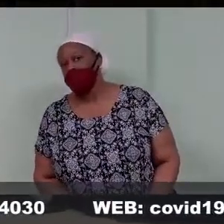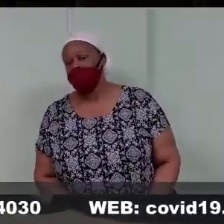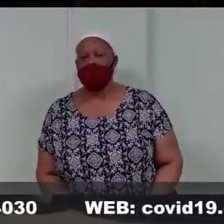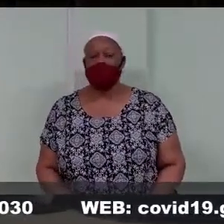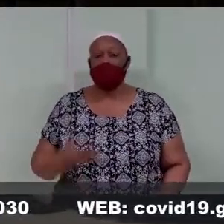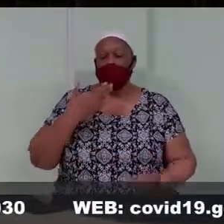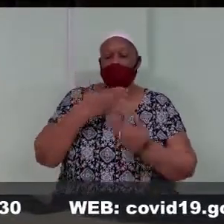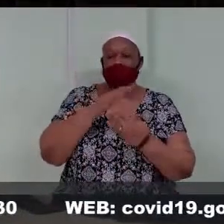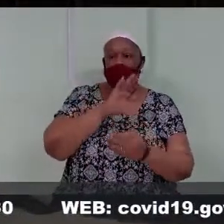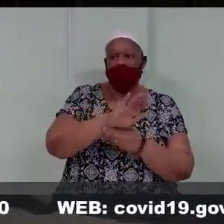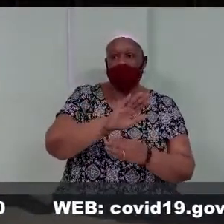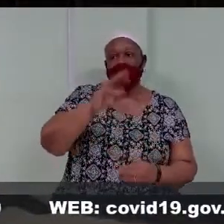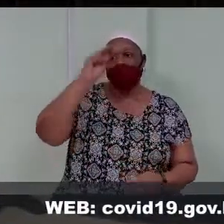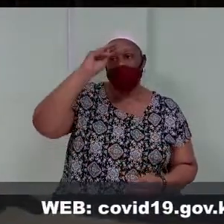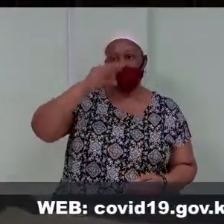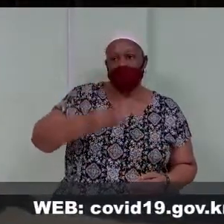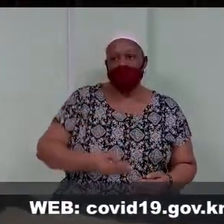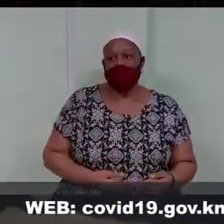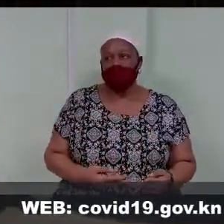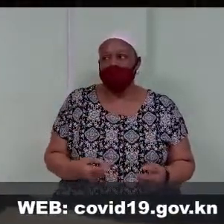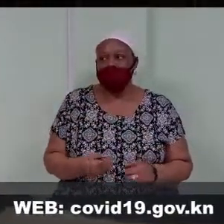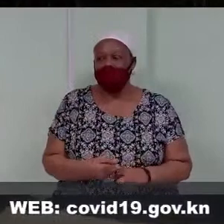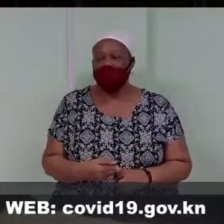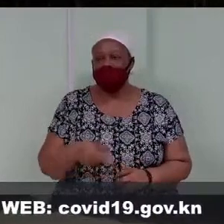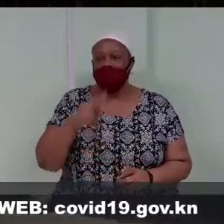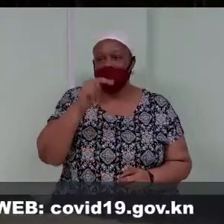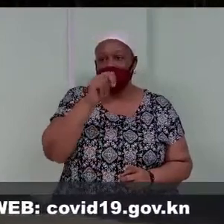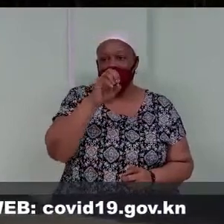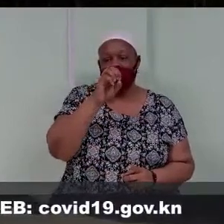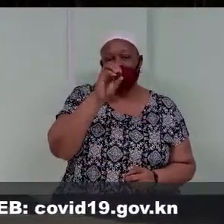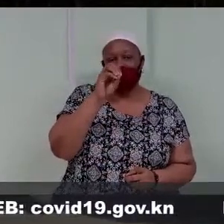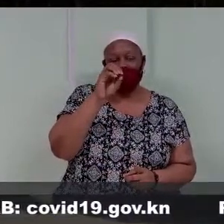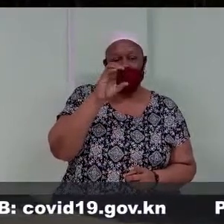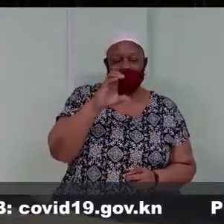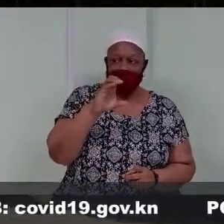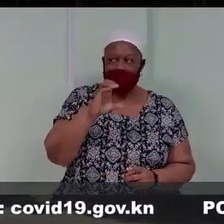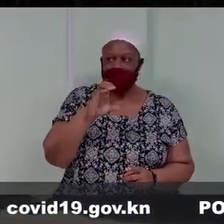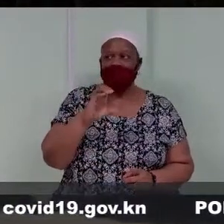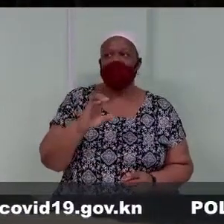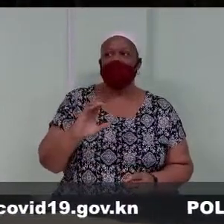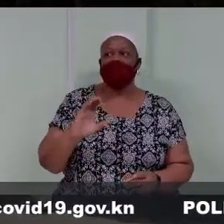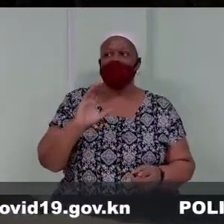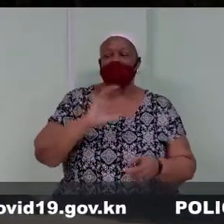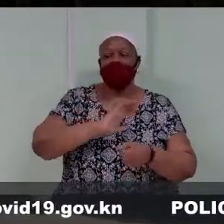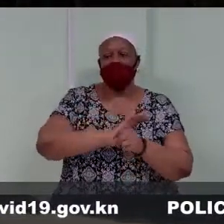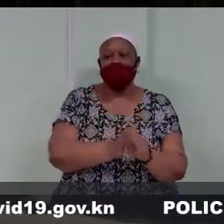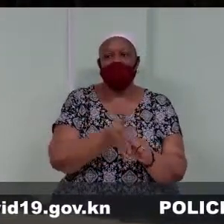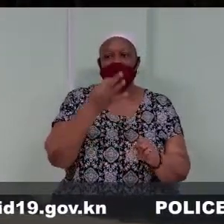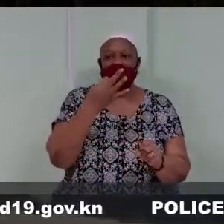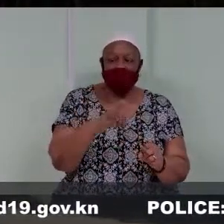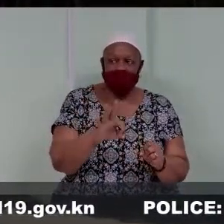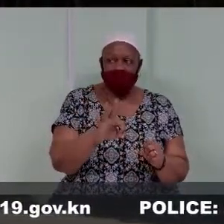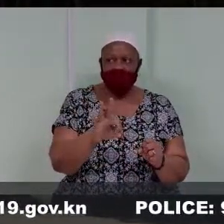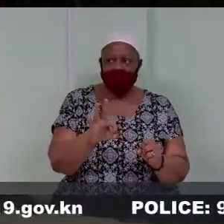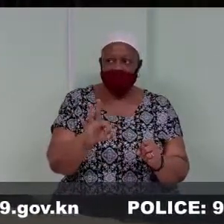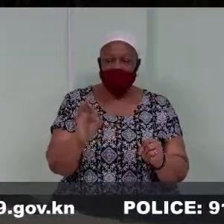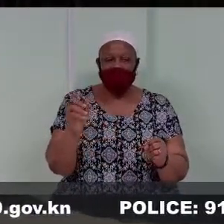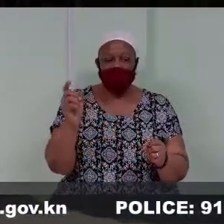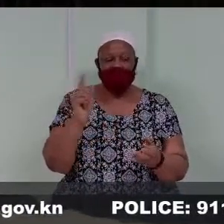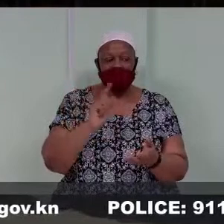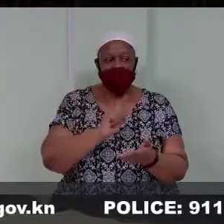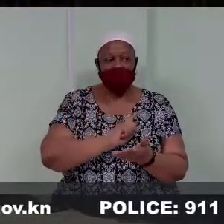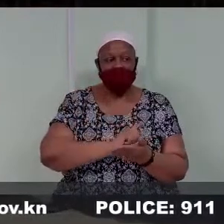Good afternoon and welcome to the National Emergency Operations Center COVID-19